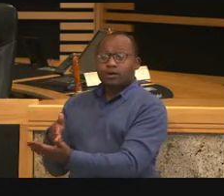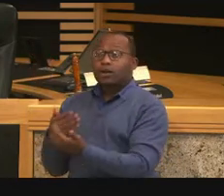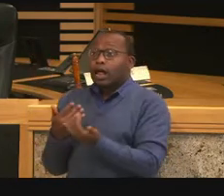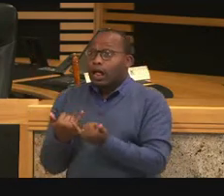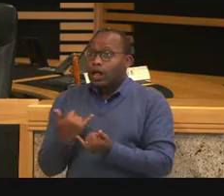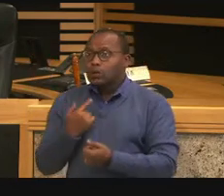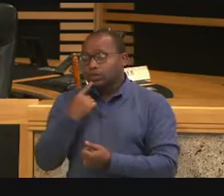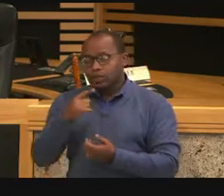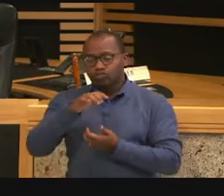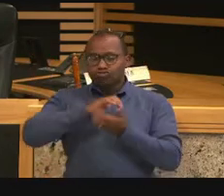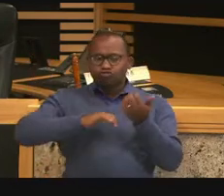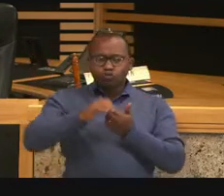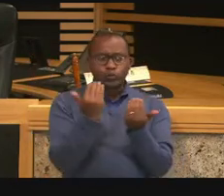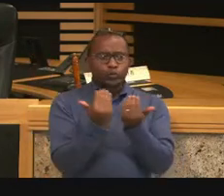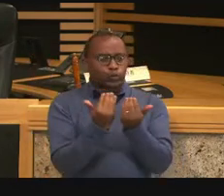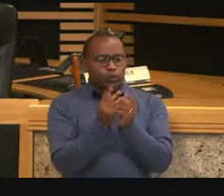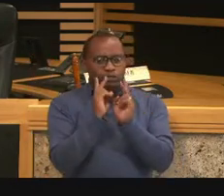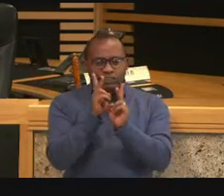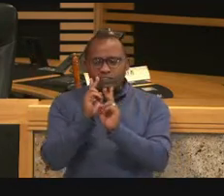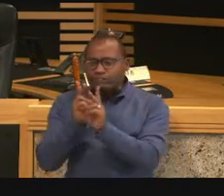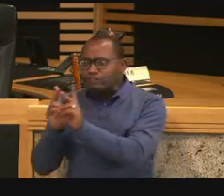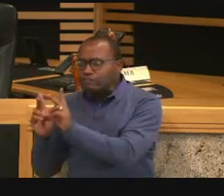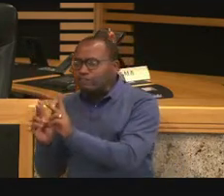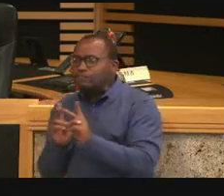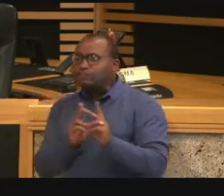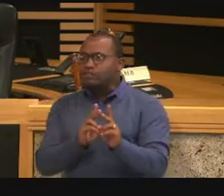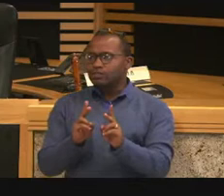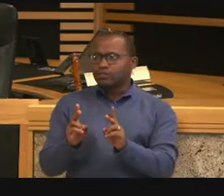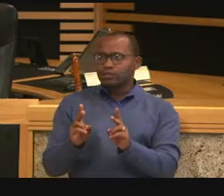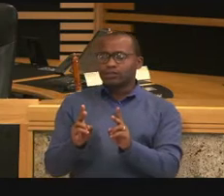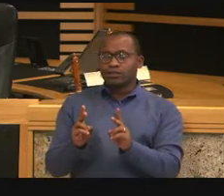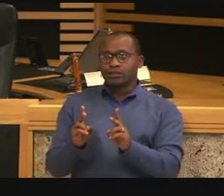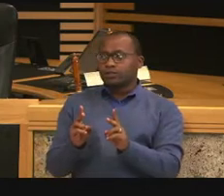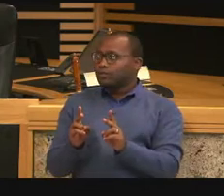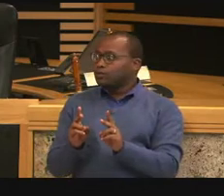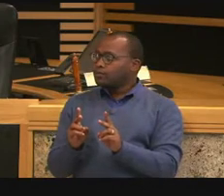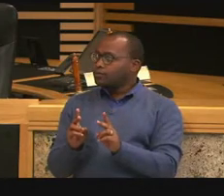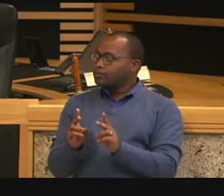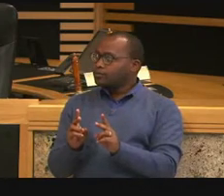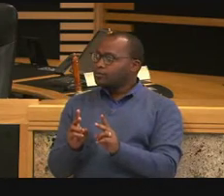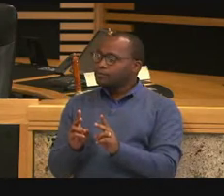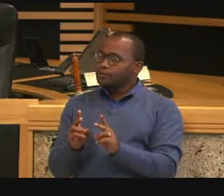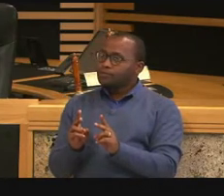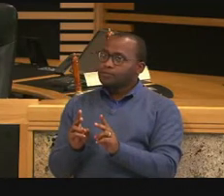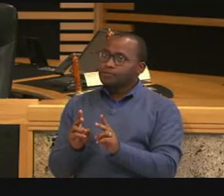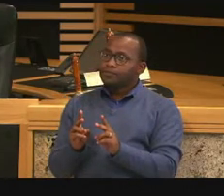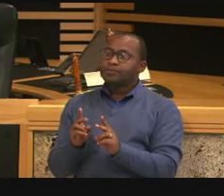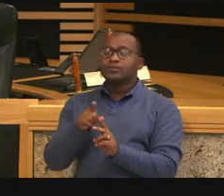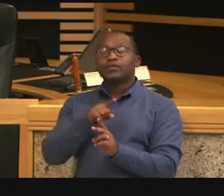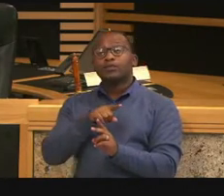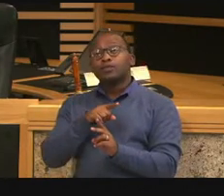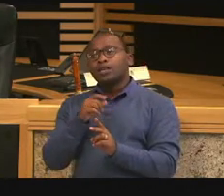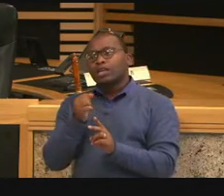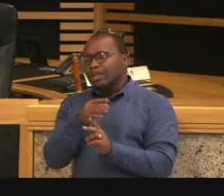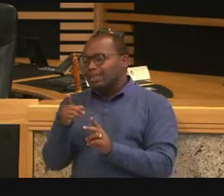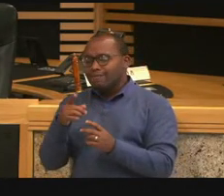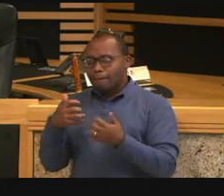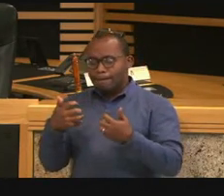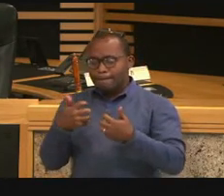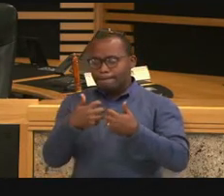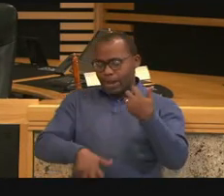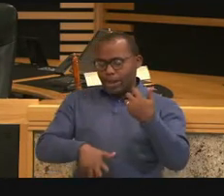visits, indeed, if there are new things that were not part of the plans for the Department of Education in that financial